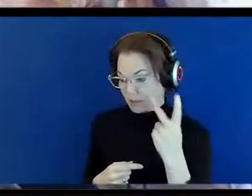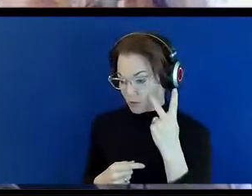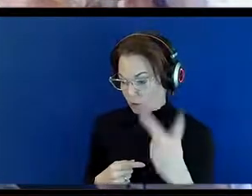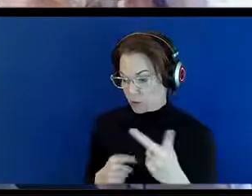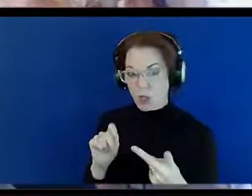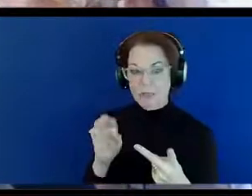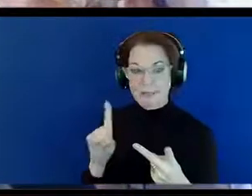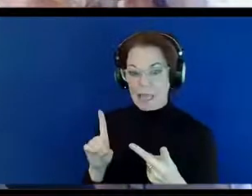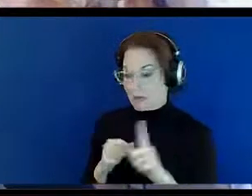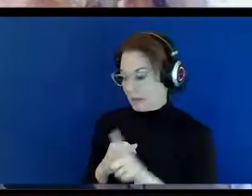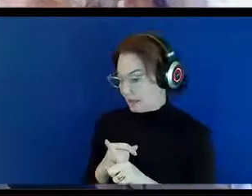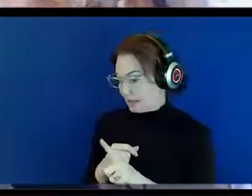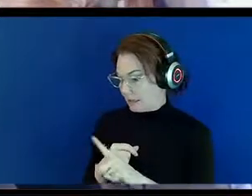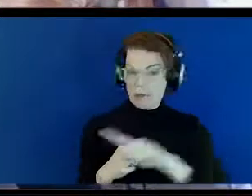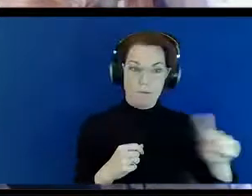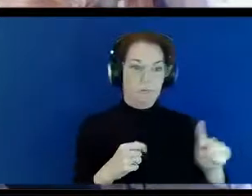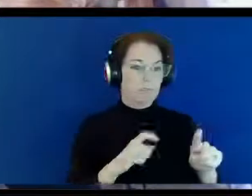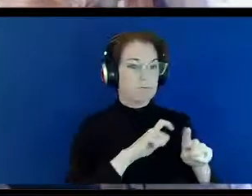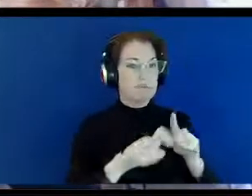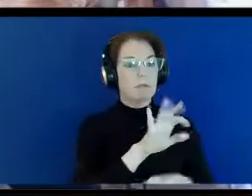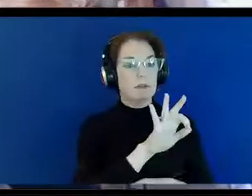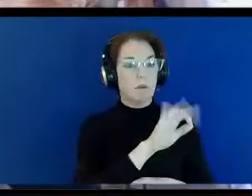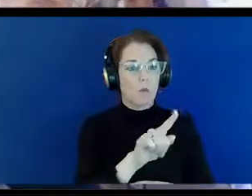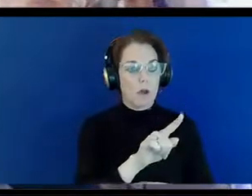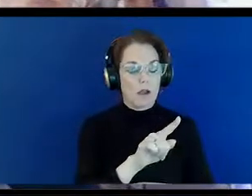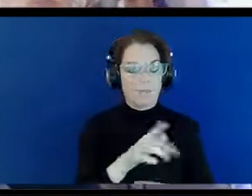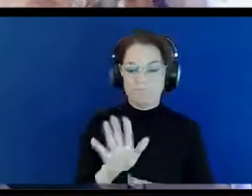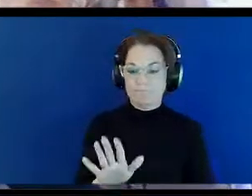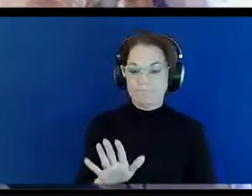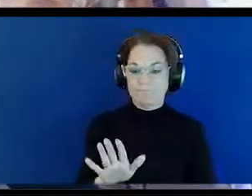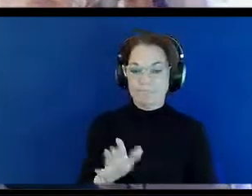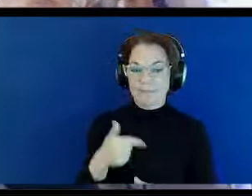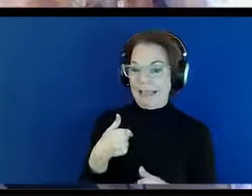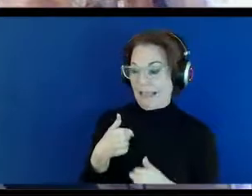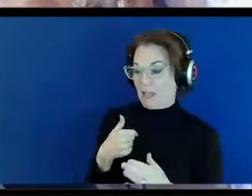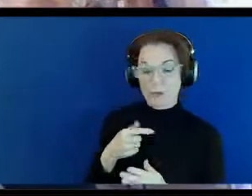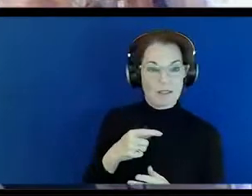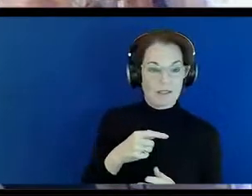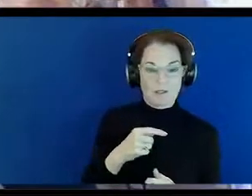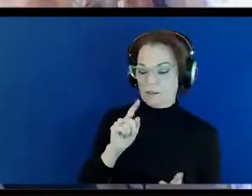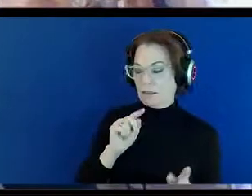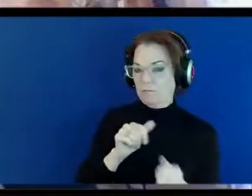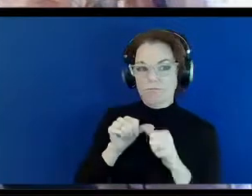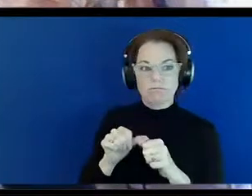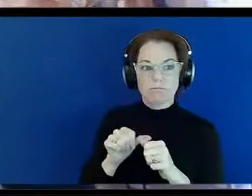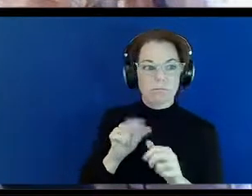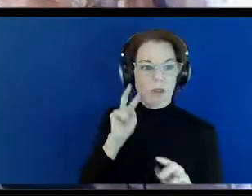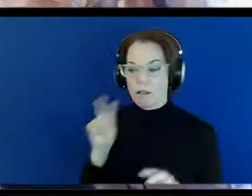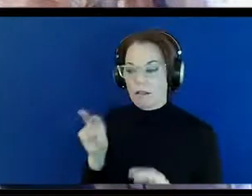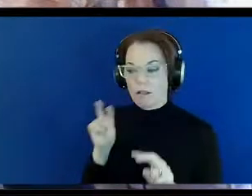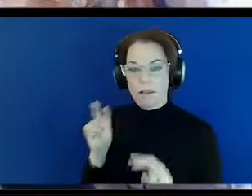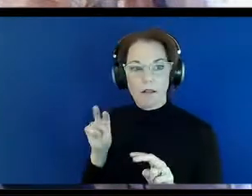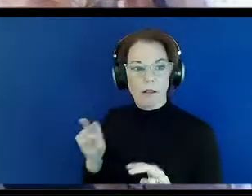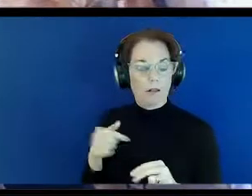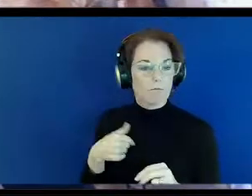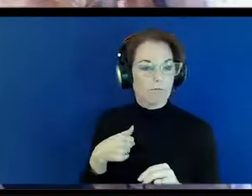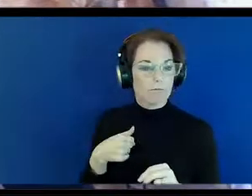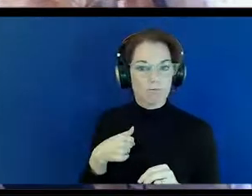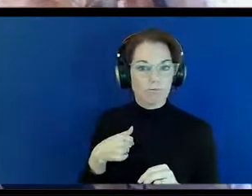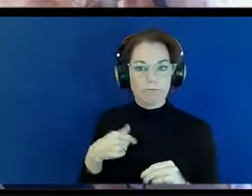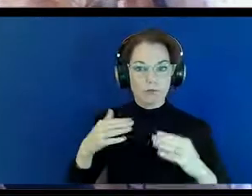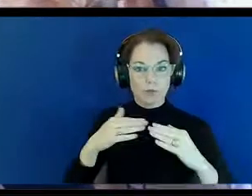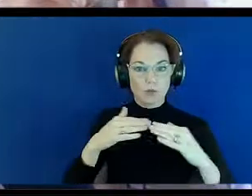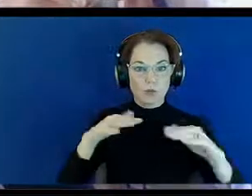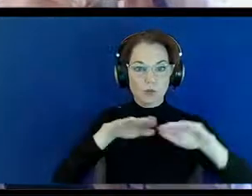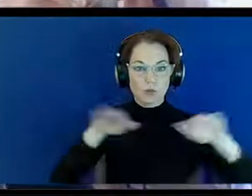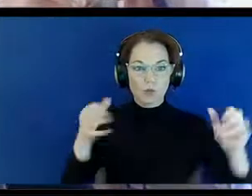called 911. Despite being near his room this whole time, I didn't hear his dresser fall, and I couldn't understand how